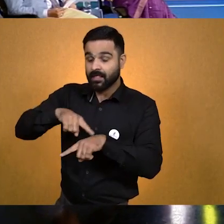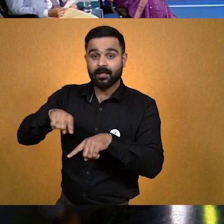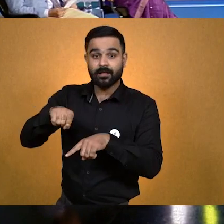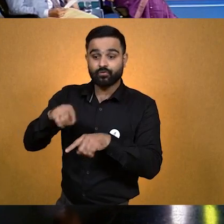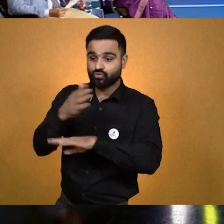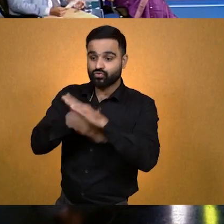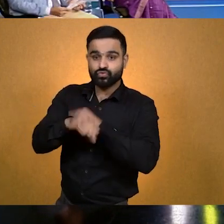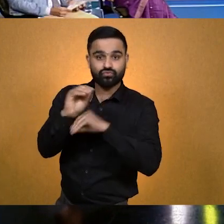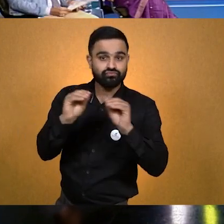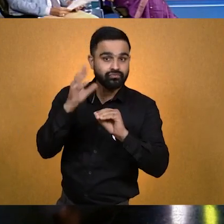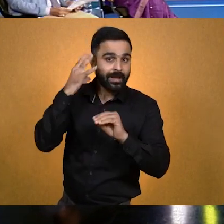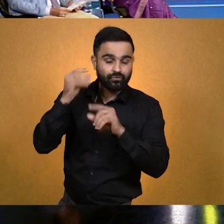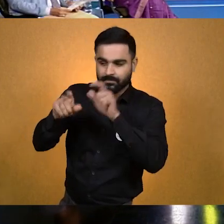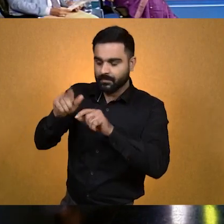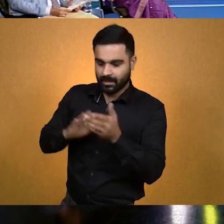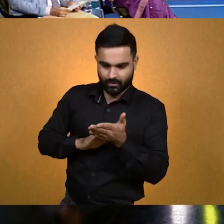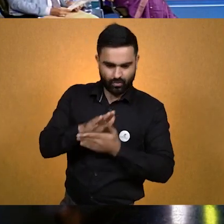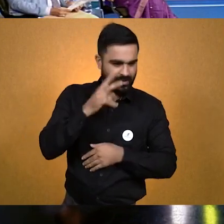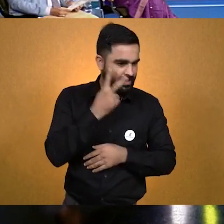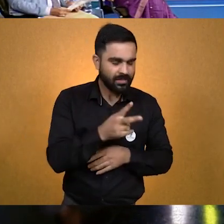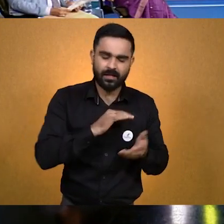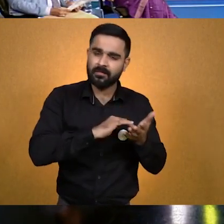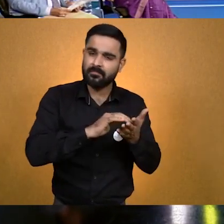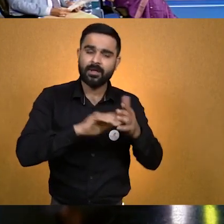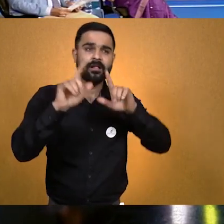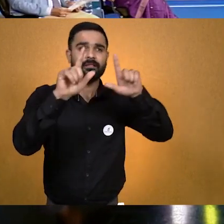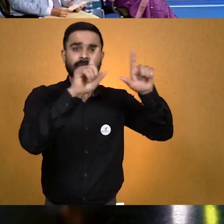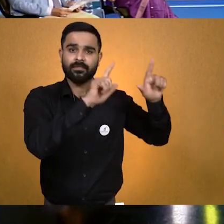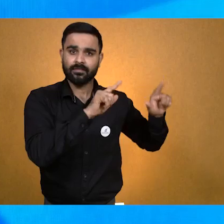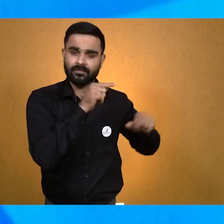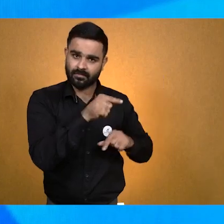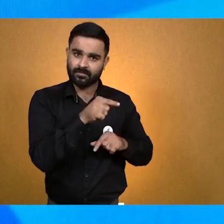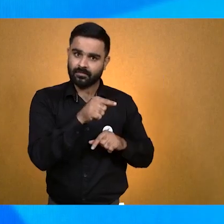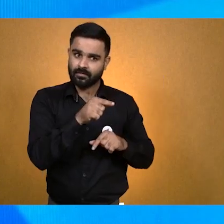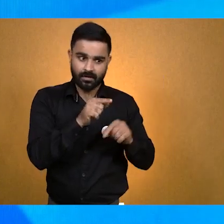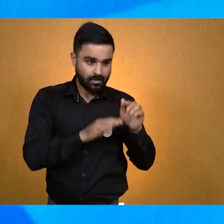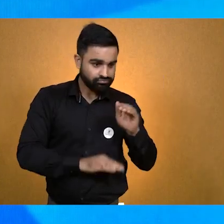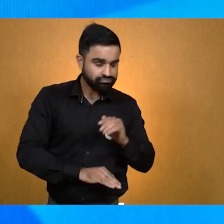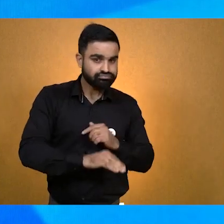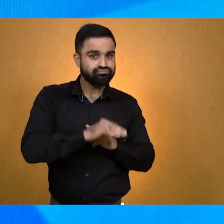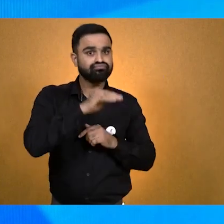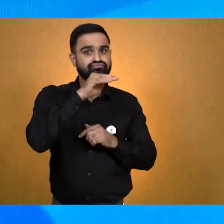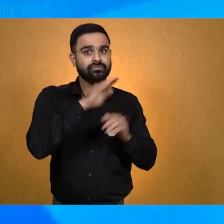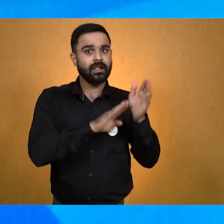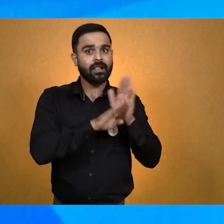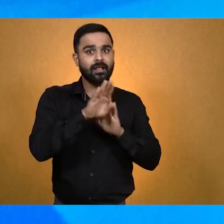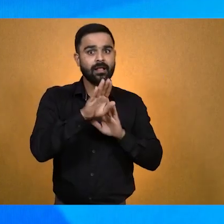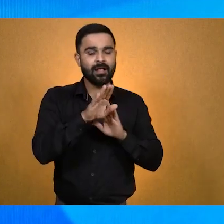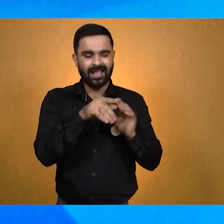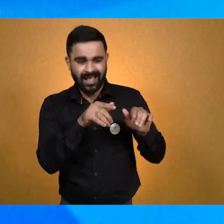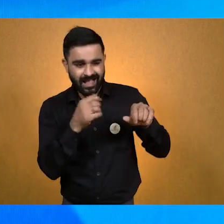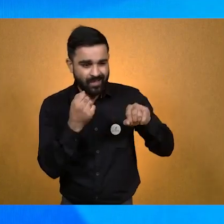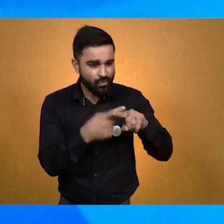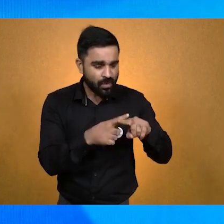not with a disability, when they watch the ramps, tactiles, the braille, they will grow up to become custodians